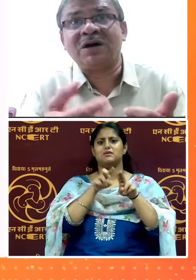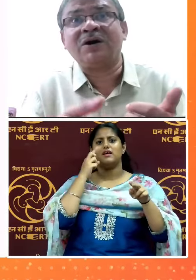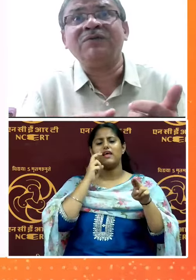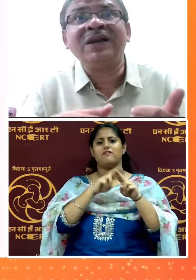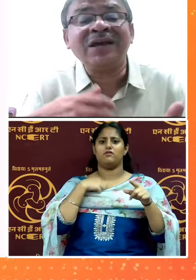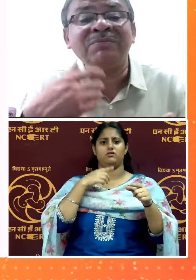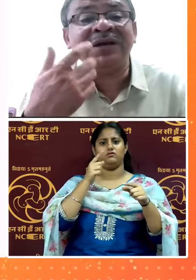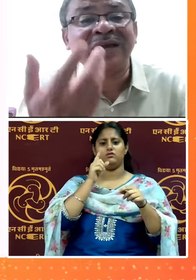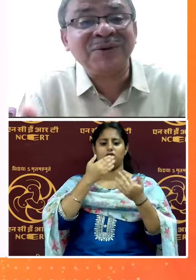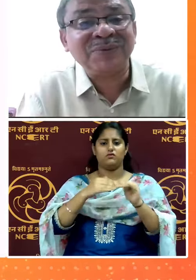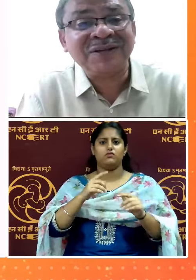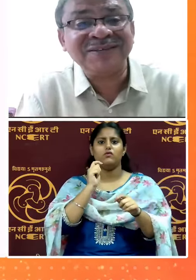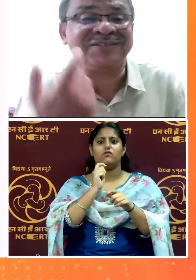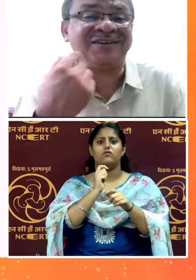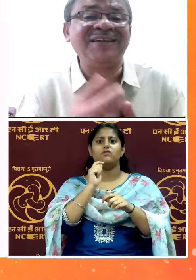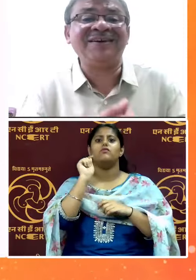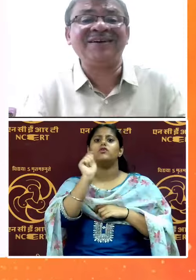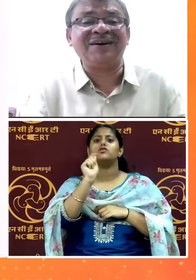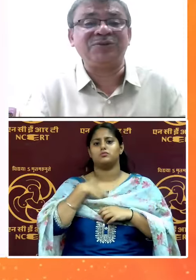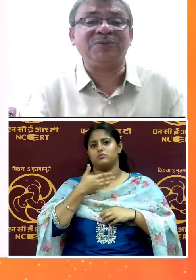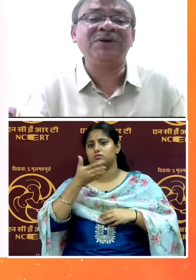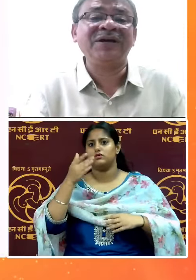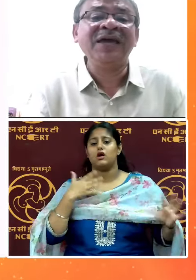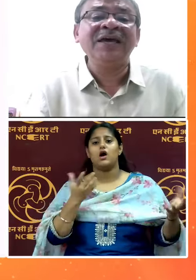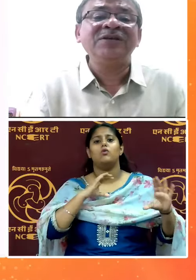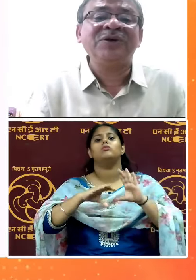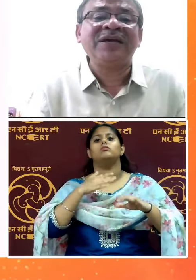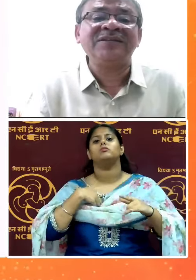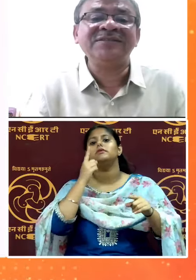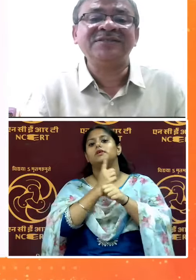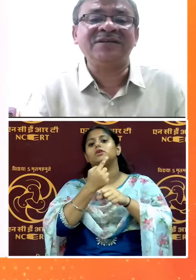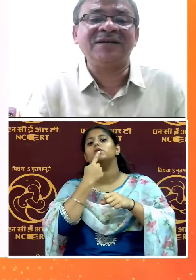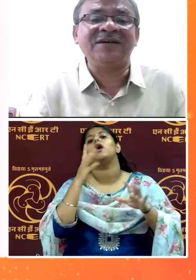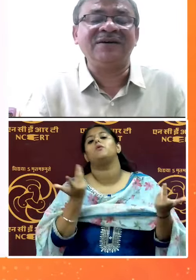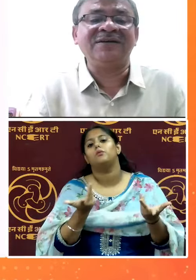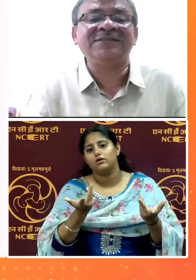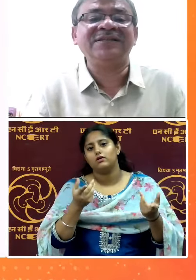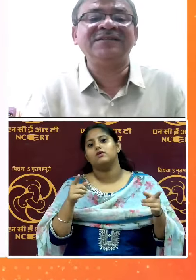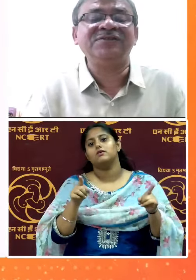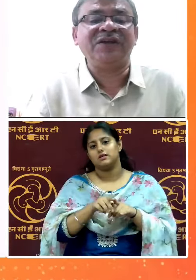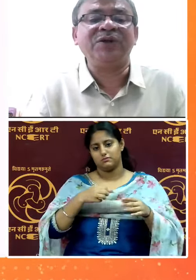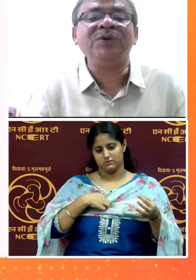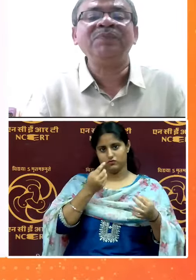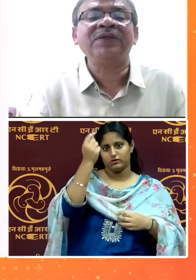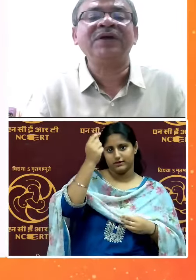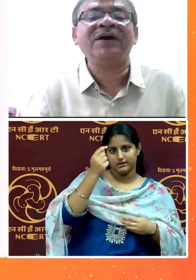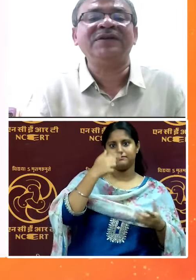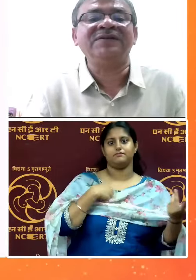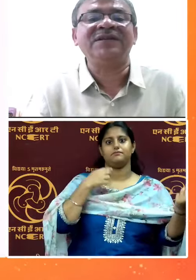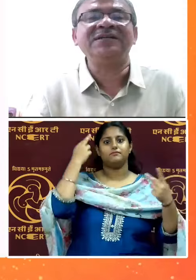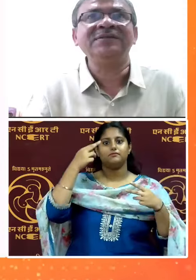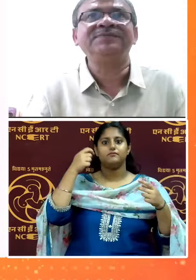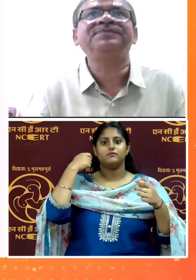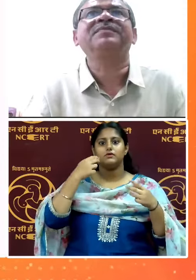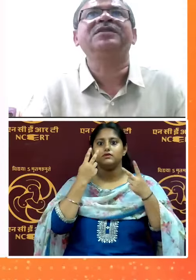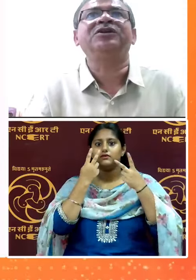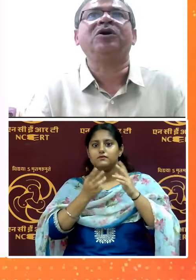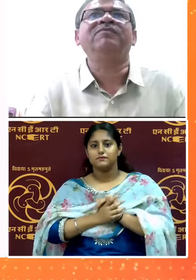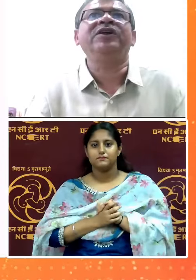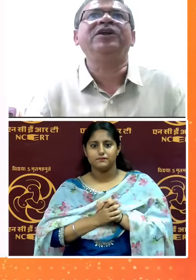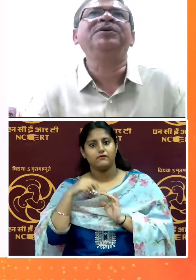washroom. How will he communicate to the teacher in the classroom? Okay. So you can just see this video, how it is done.